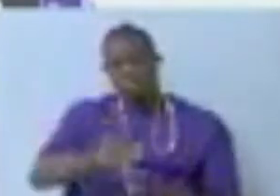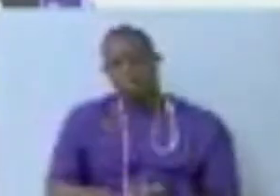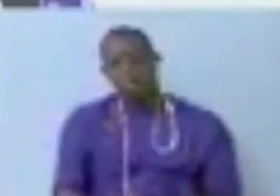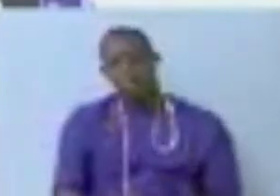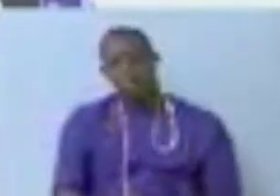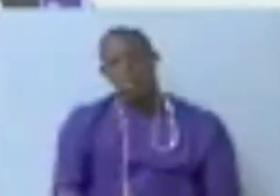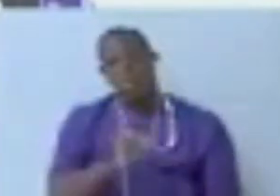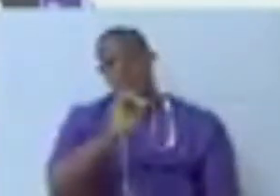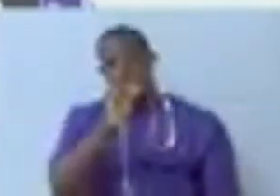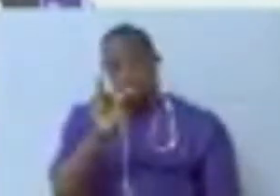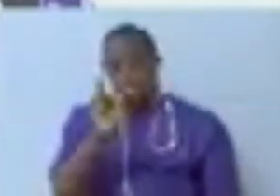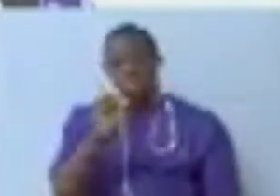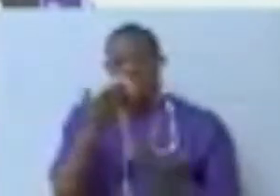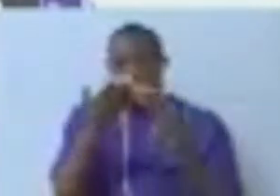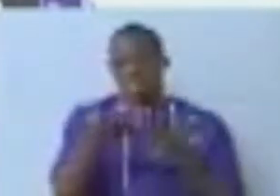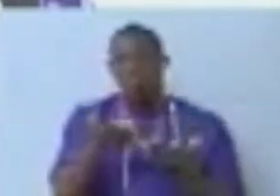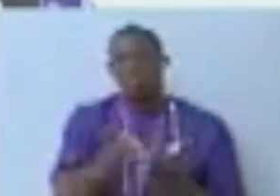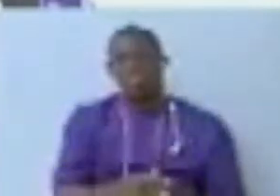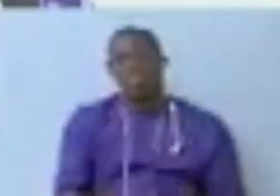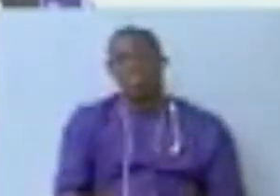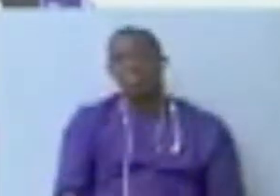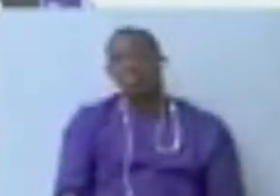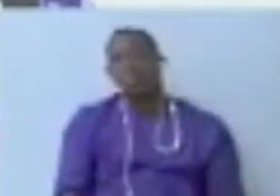All right? Now,